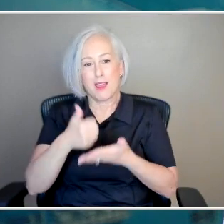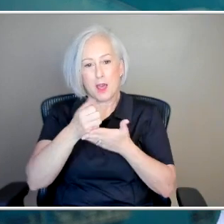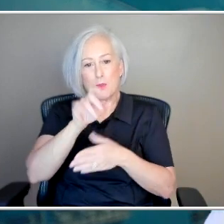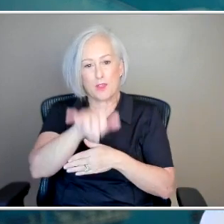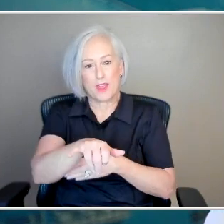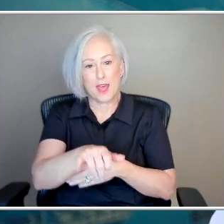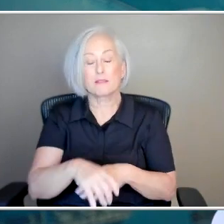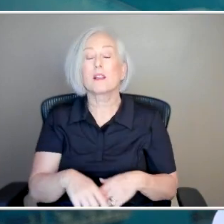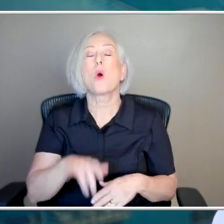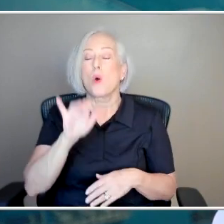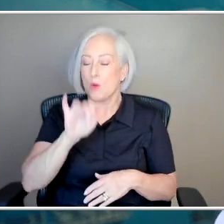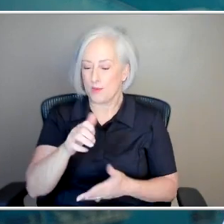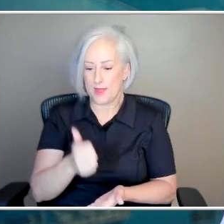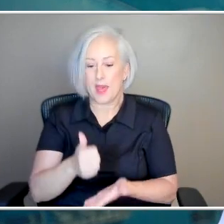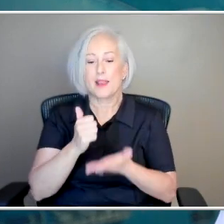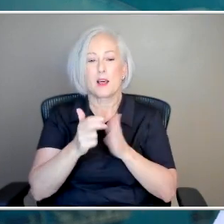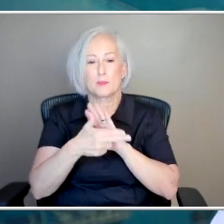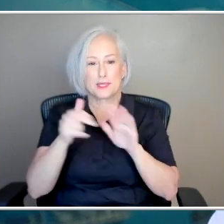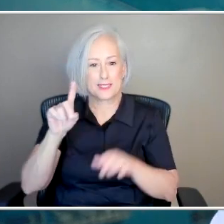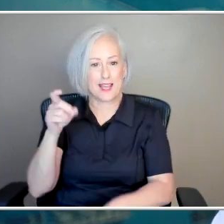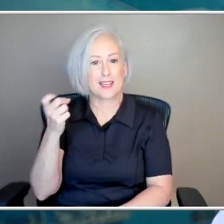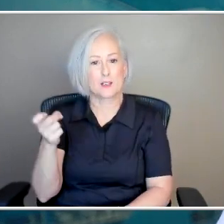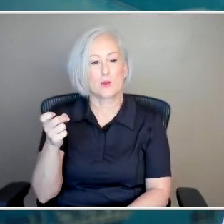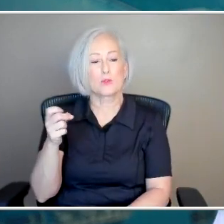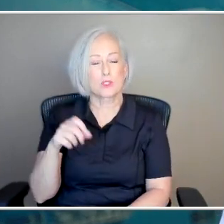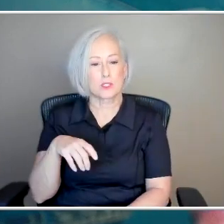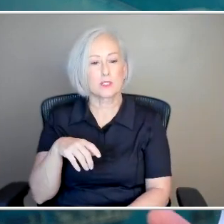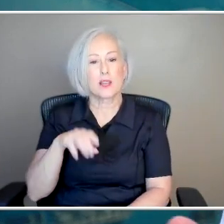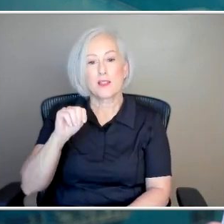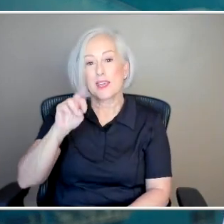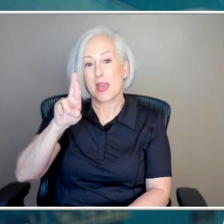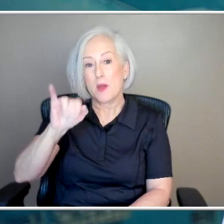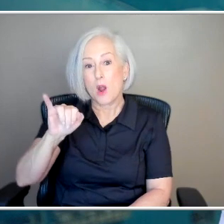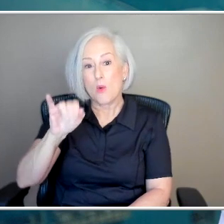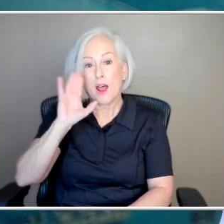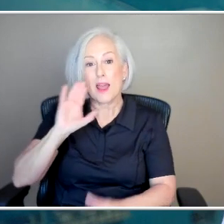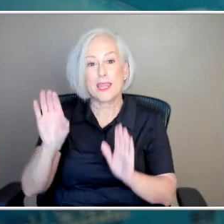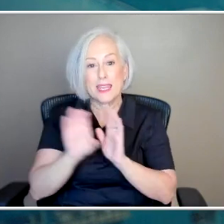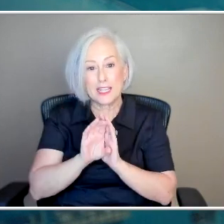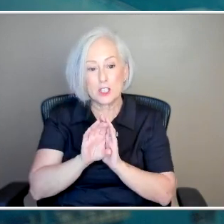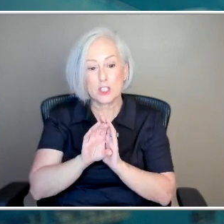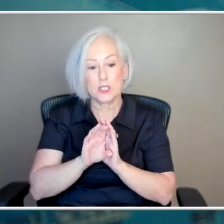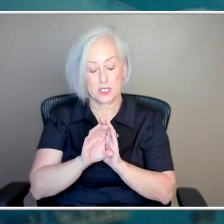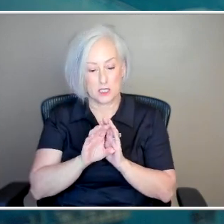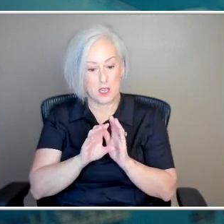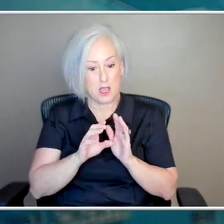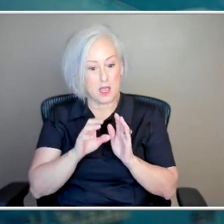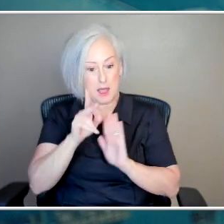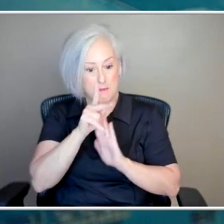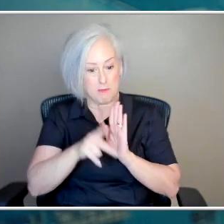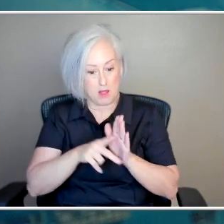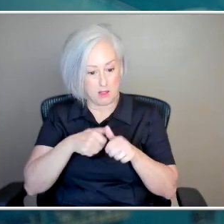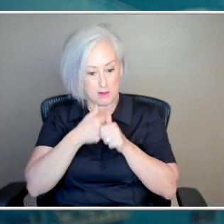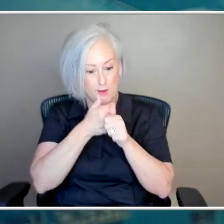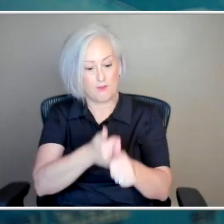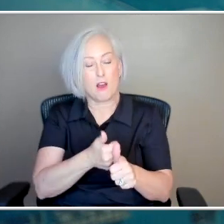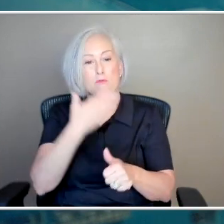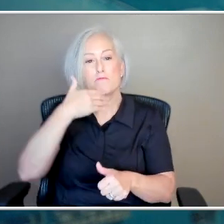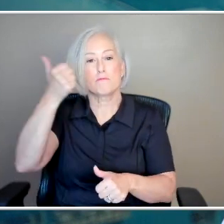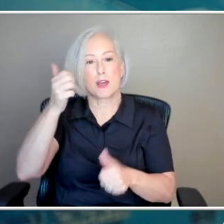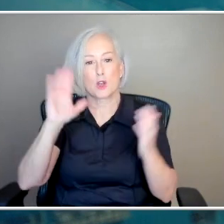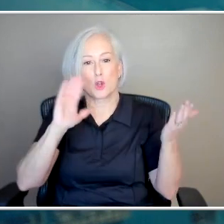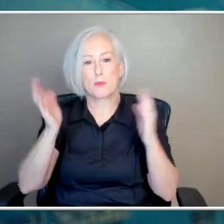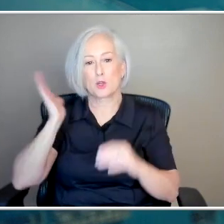problem is our MRI images, and the protocols and sequences that we use now are so much better than they used to be, that we can really